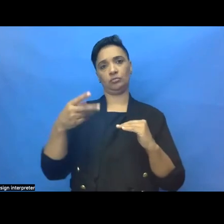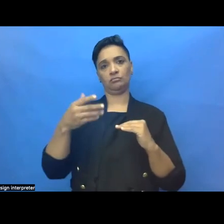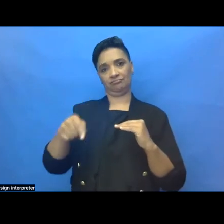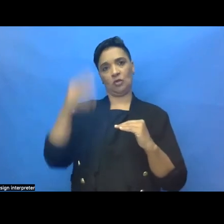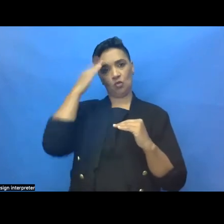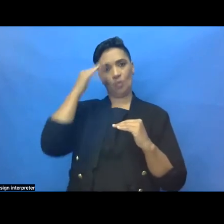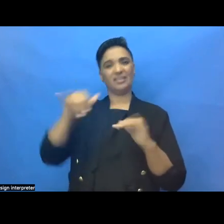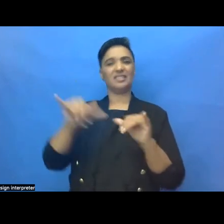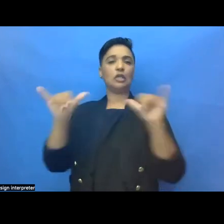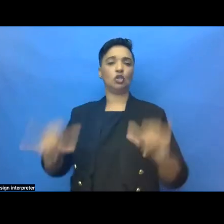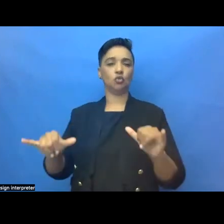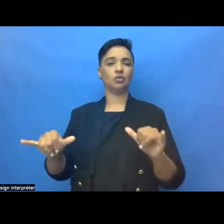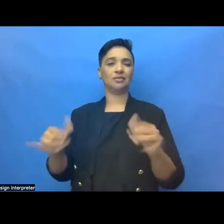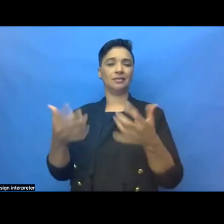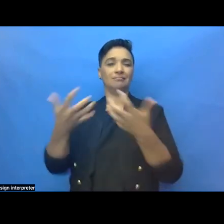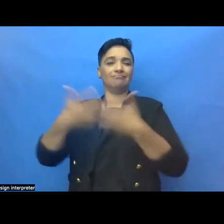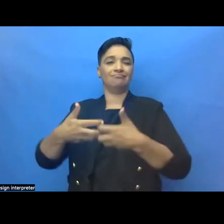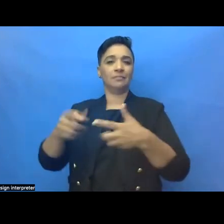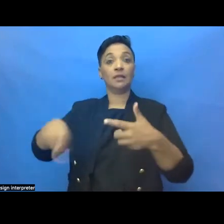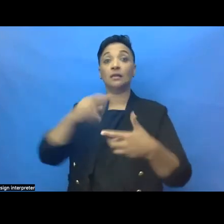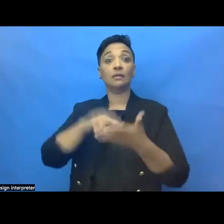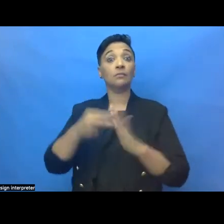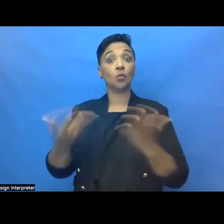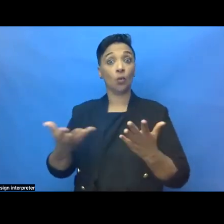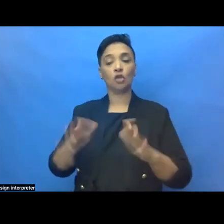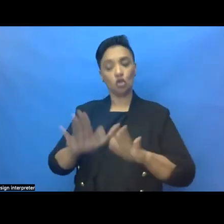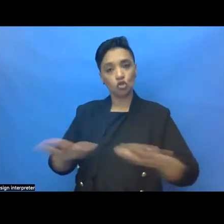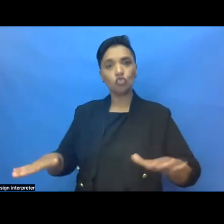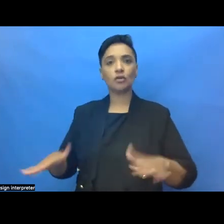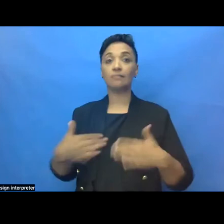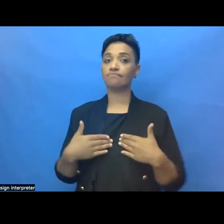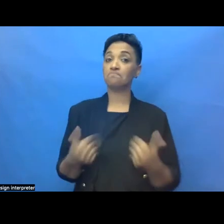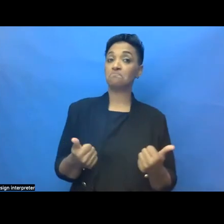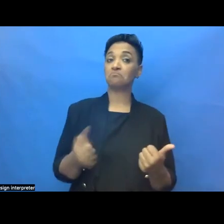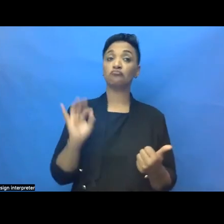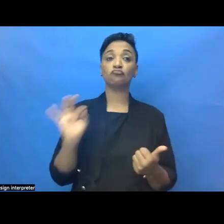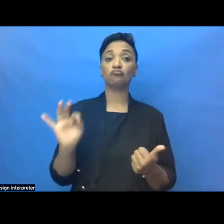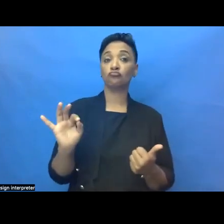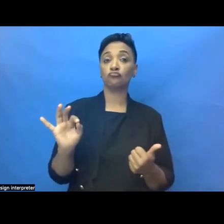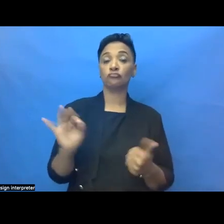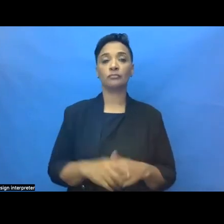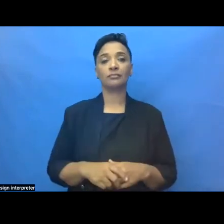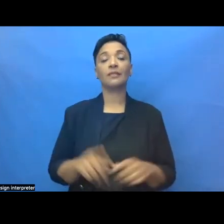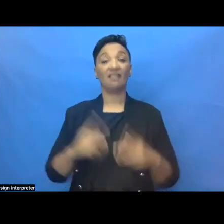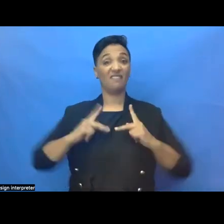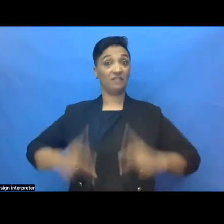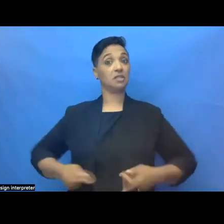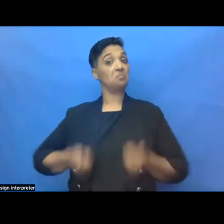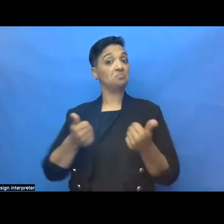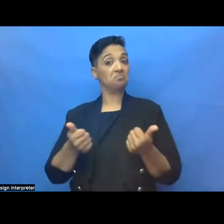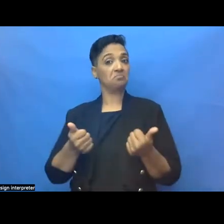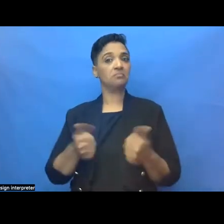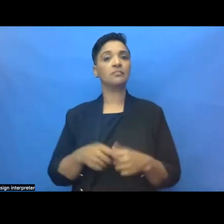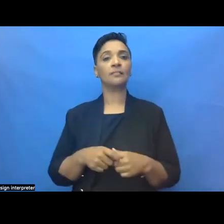institutional system, that means that they had children who were healthy and physically healthy and with a